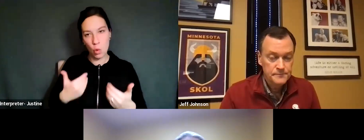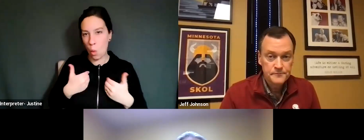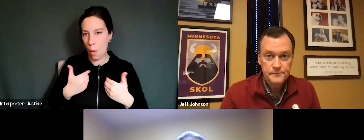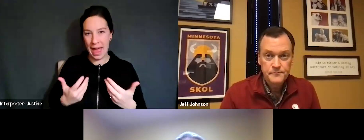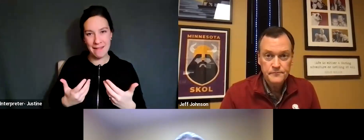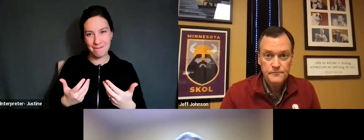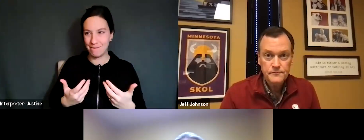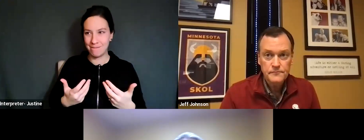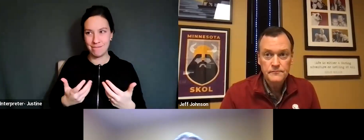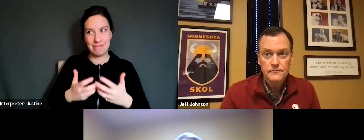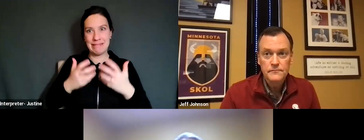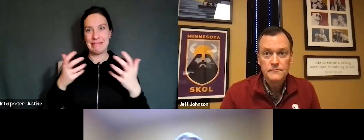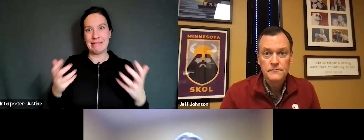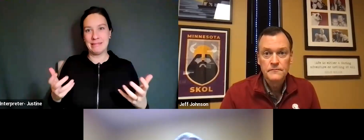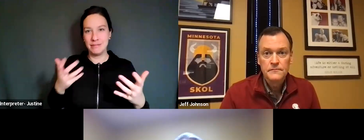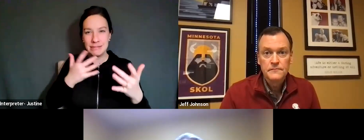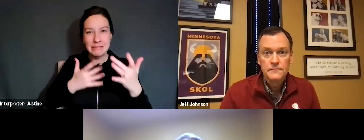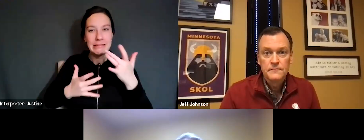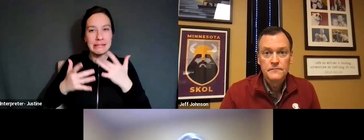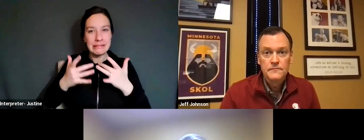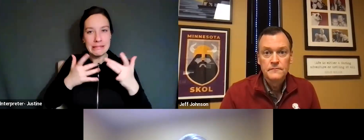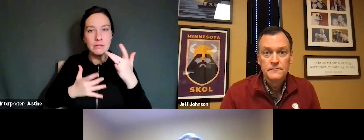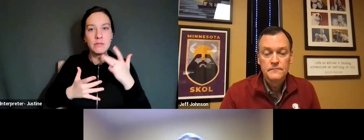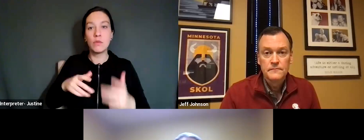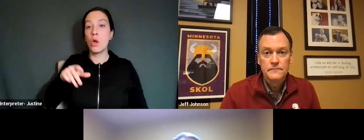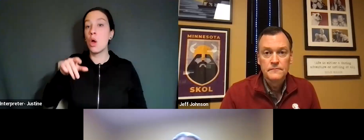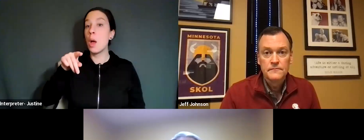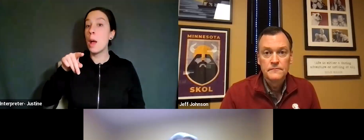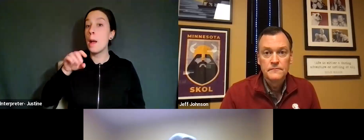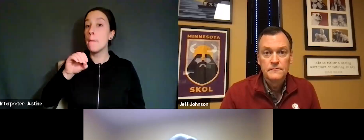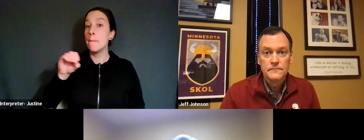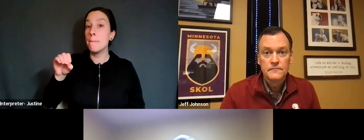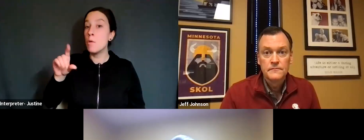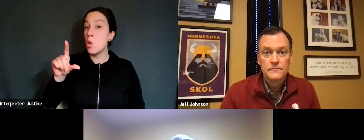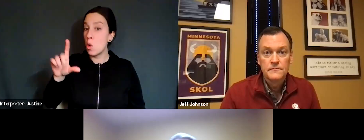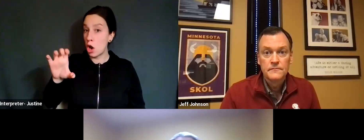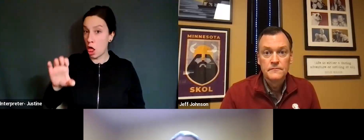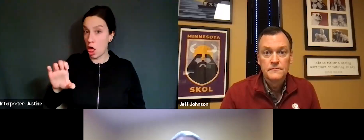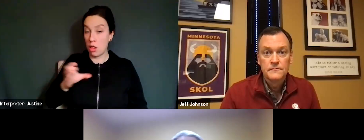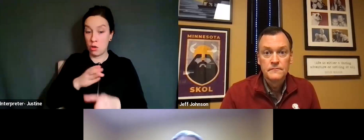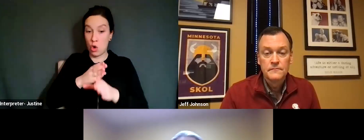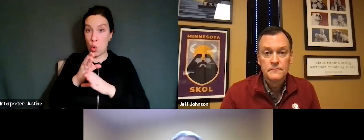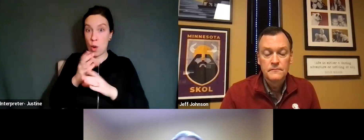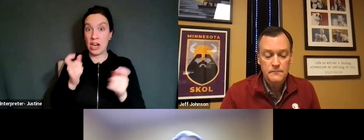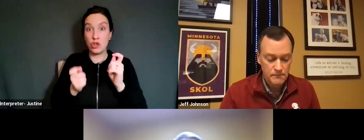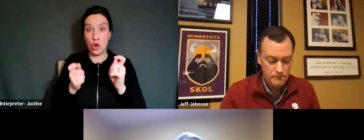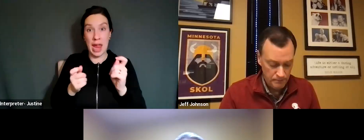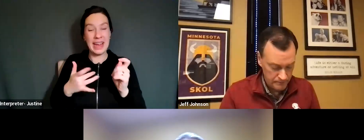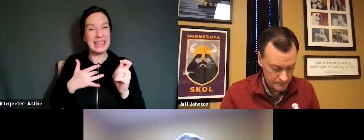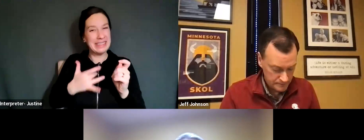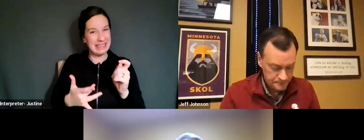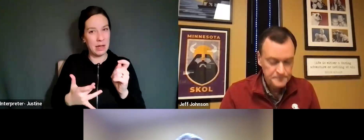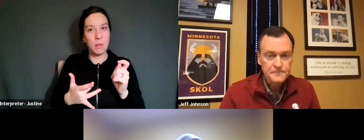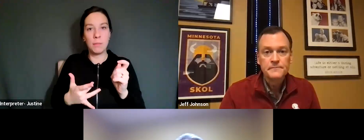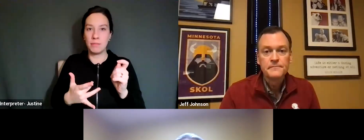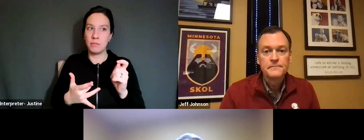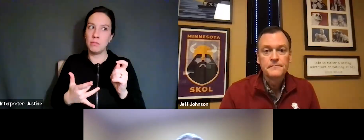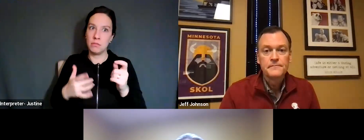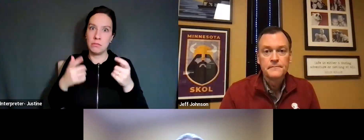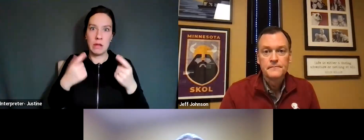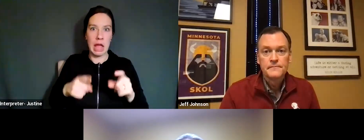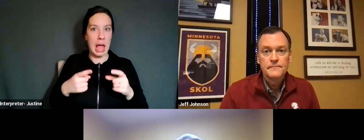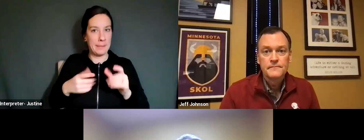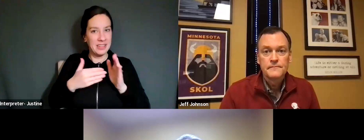say career change rate for poodles is higher. So maybe some of them will fit with the facility placement or a skilled